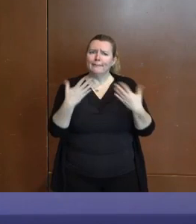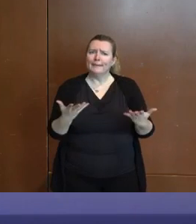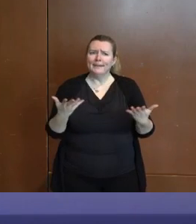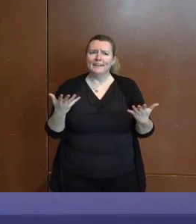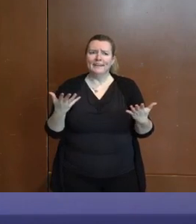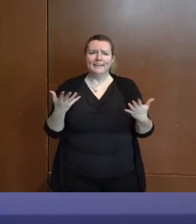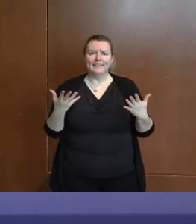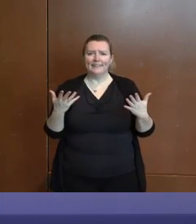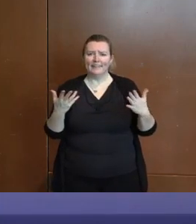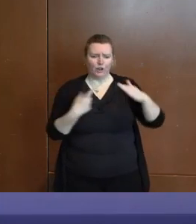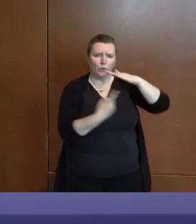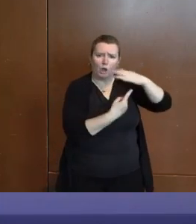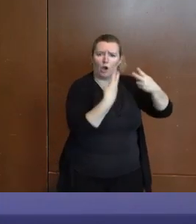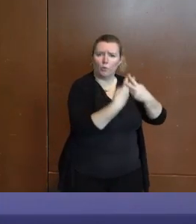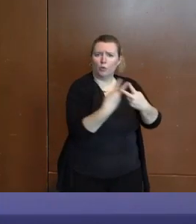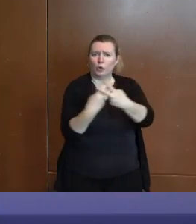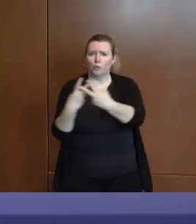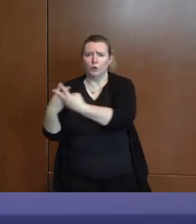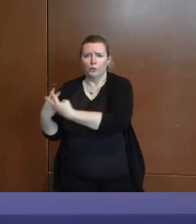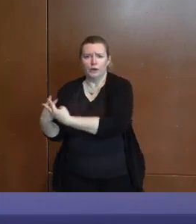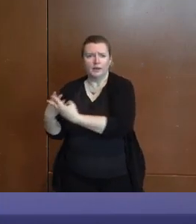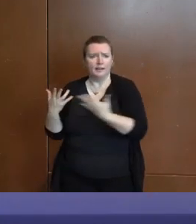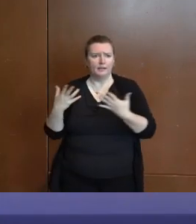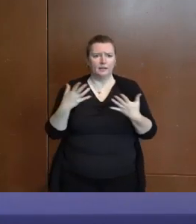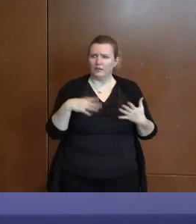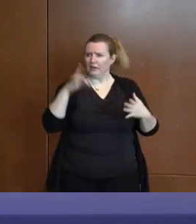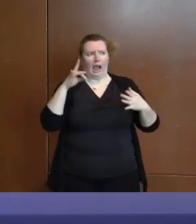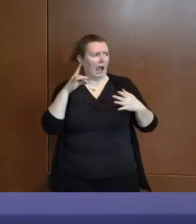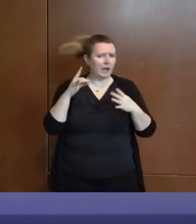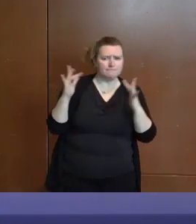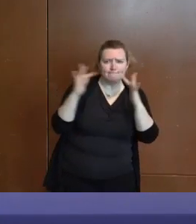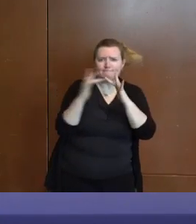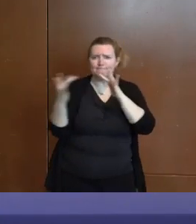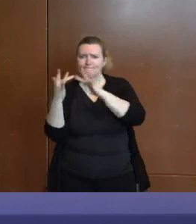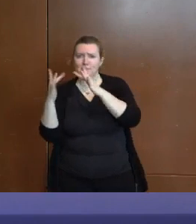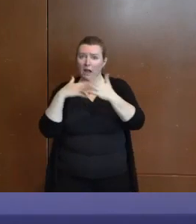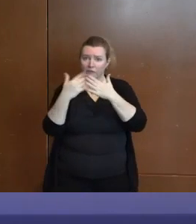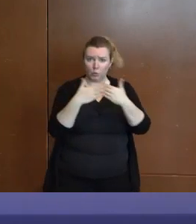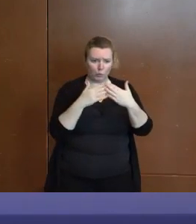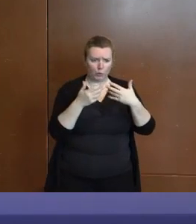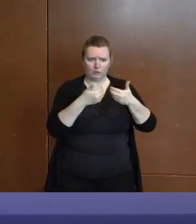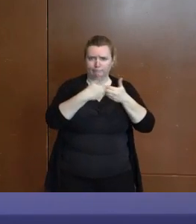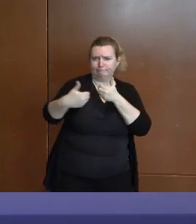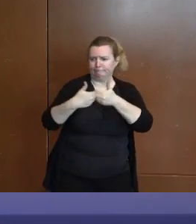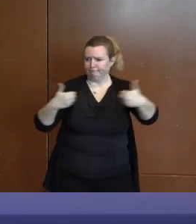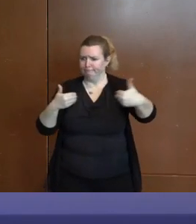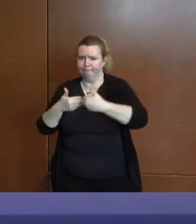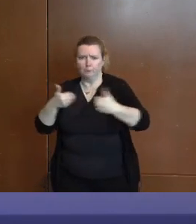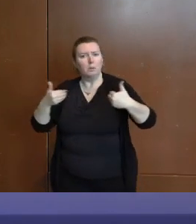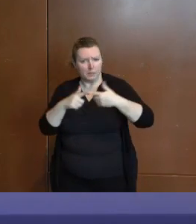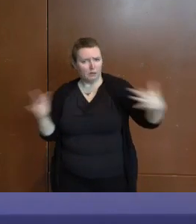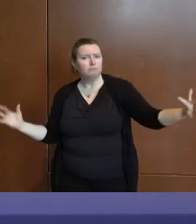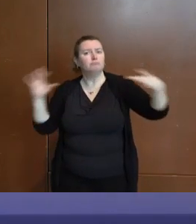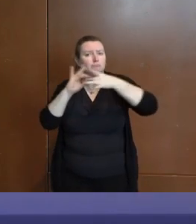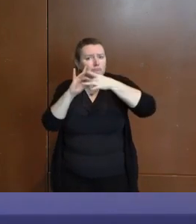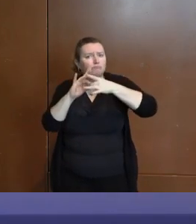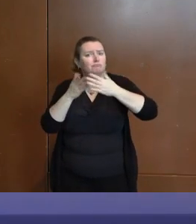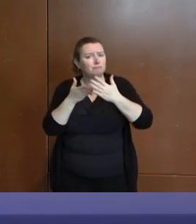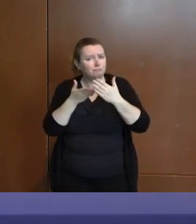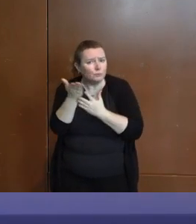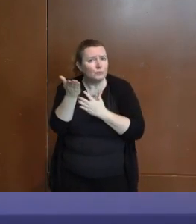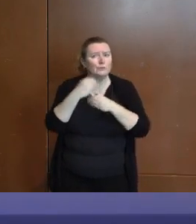That sort of spiritual side of this, I think, can nurture a lot of us and get us through that extra mile because we're going to need it. This is not something